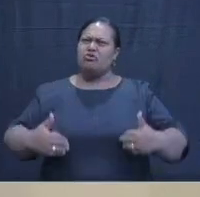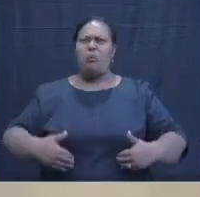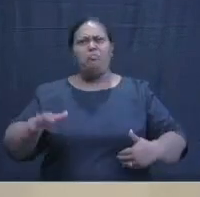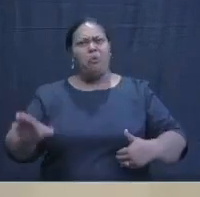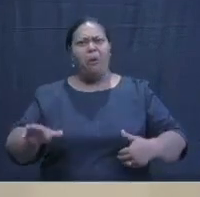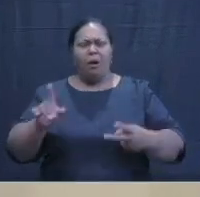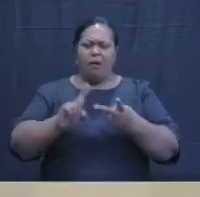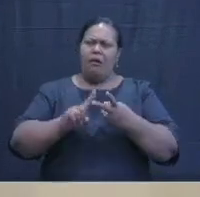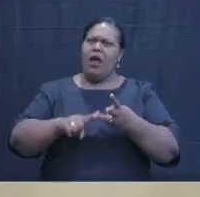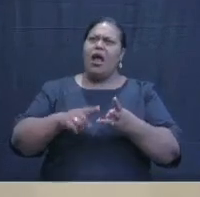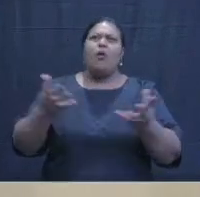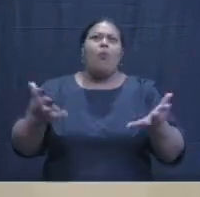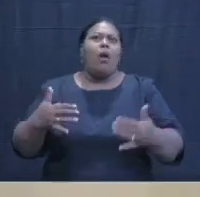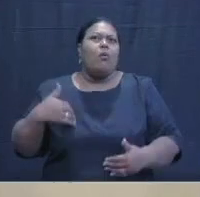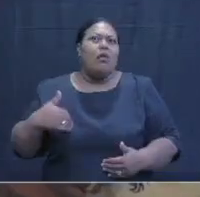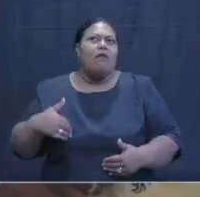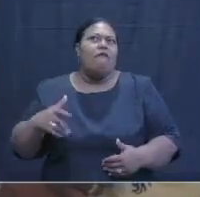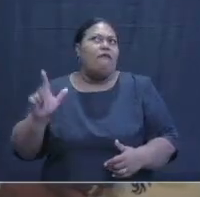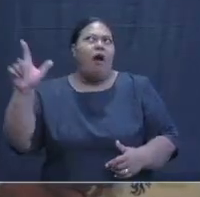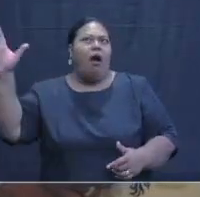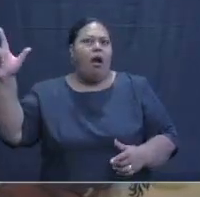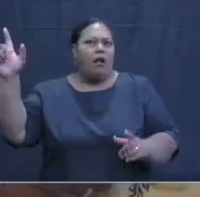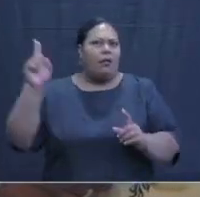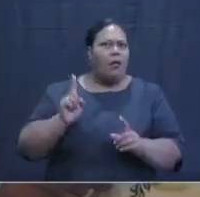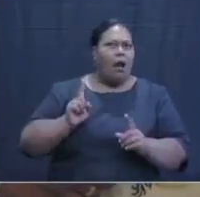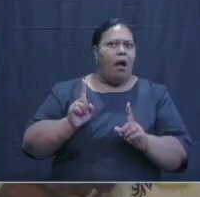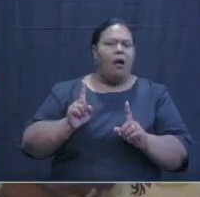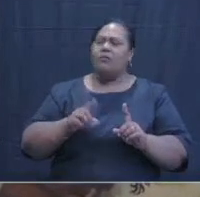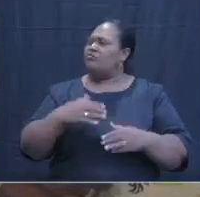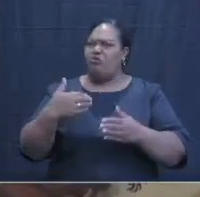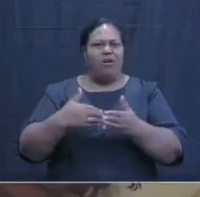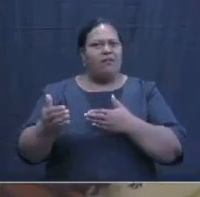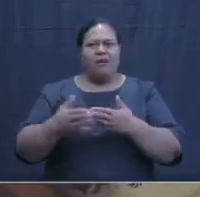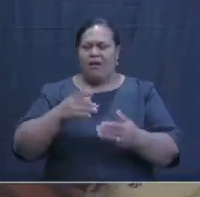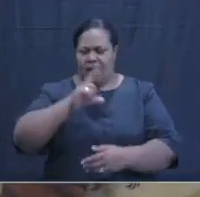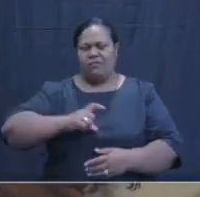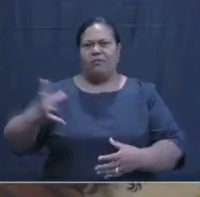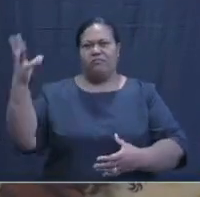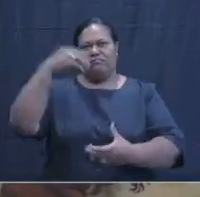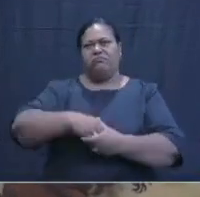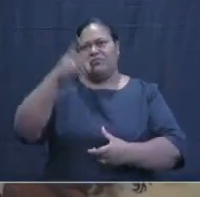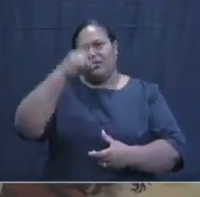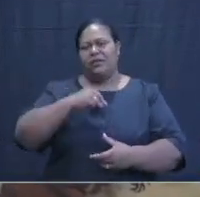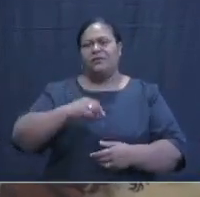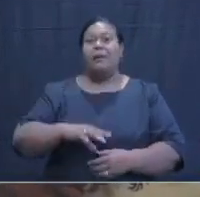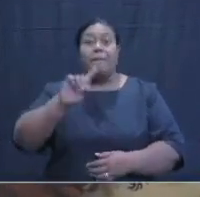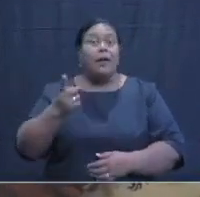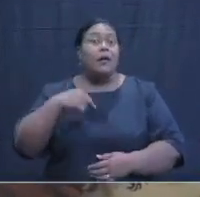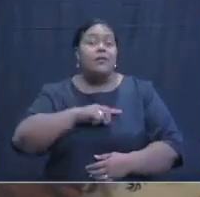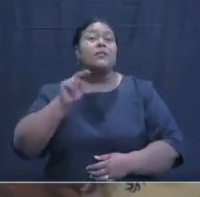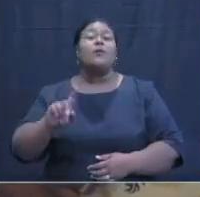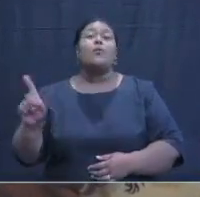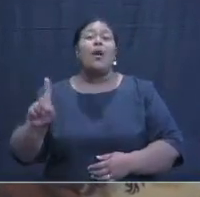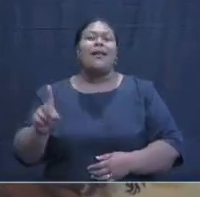geography. However, what can we do to address this firsthand is having access